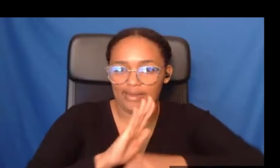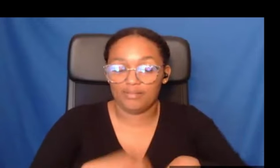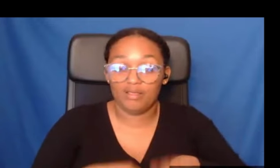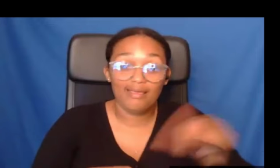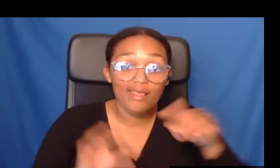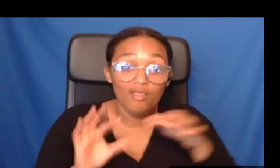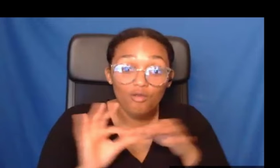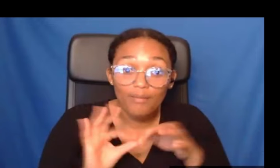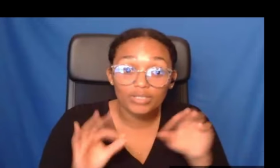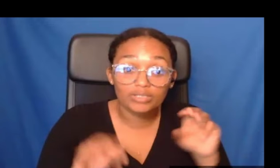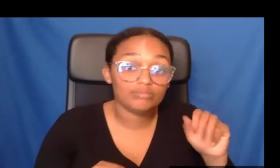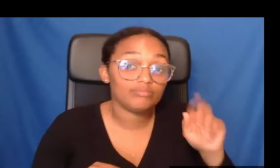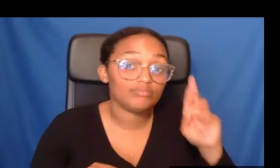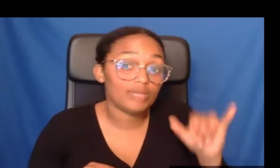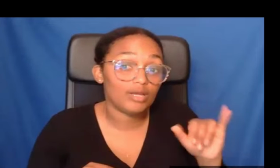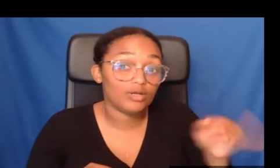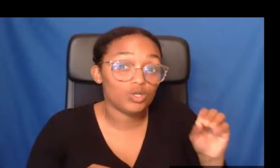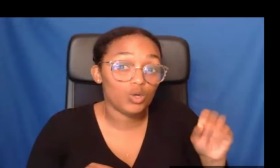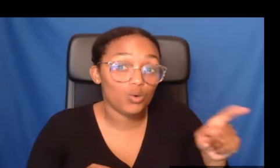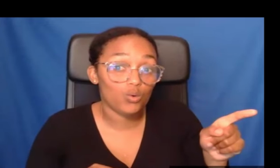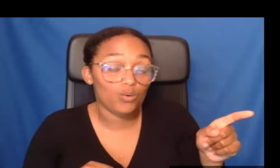Jo?